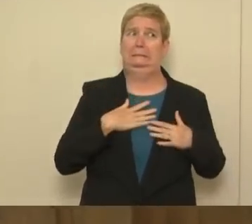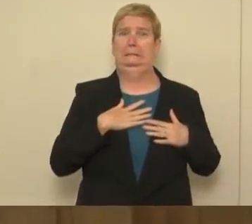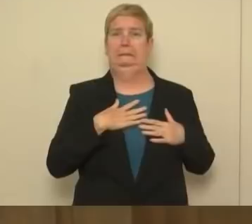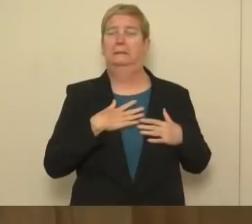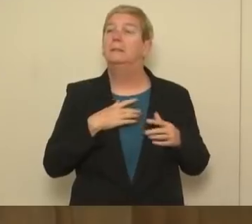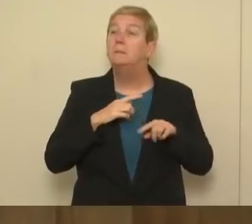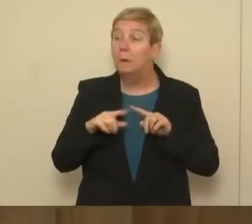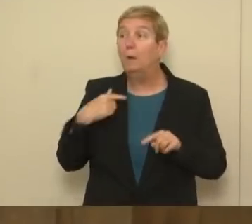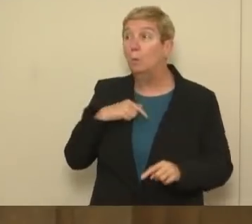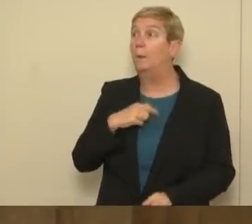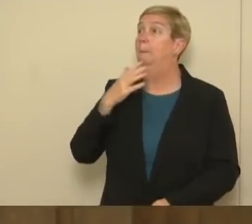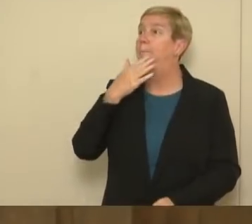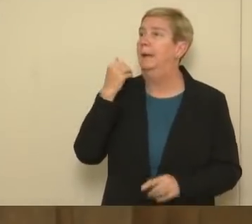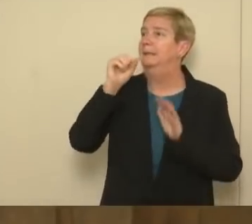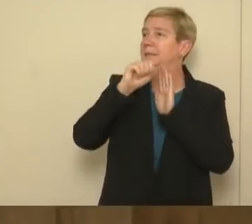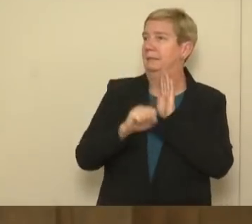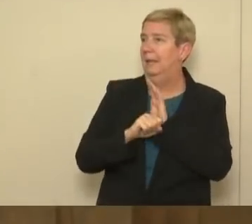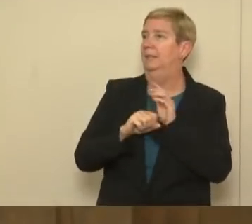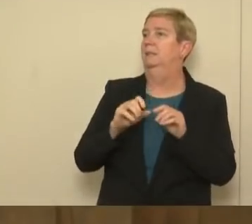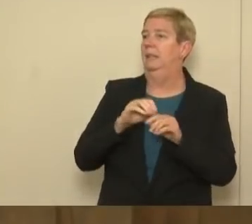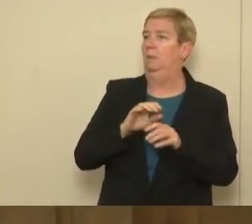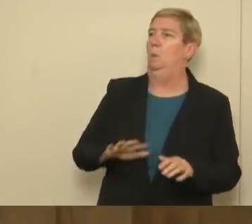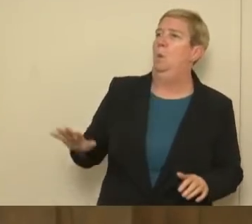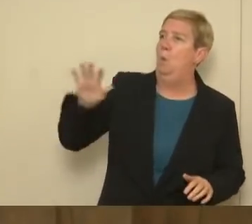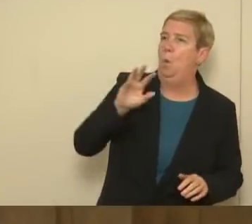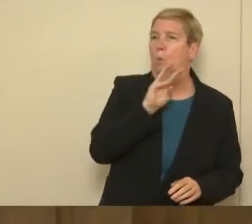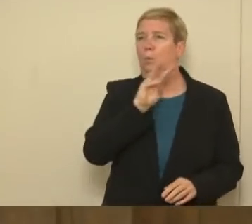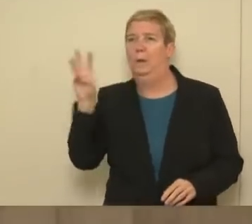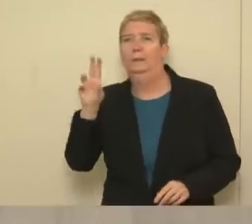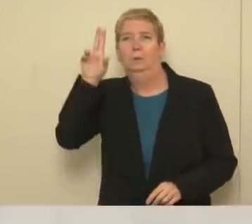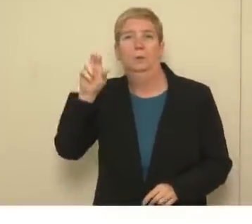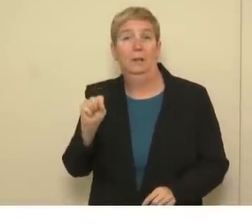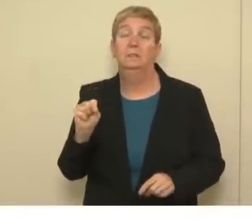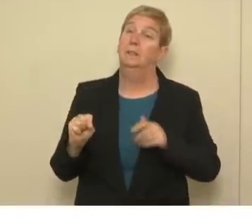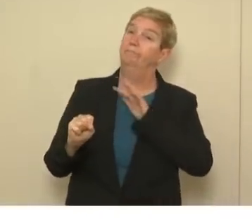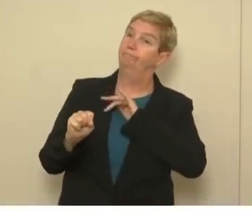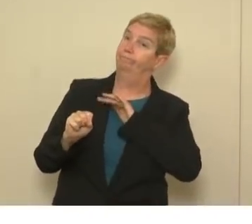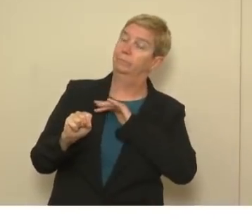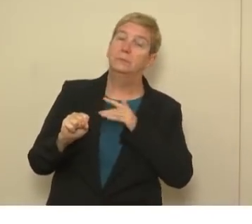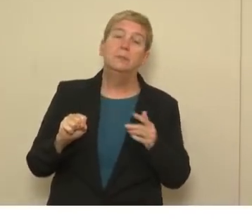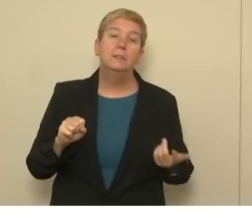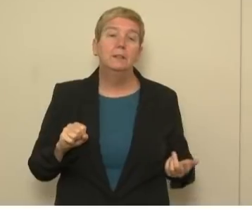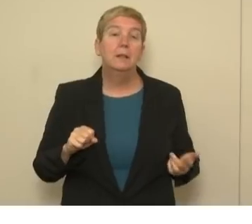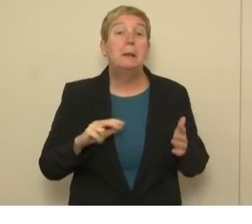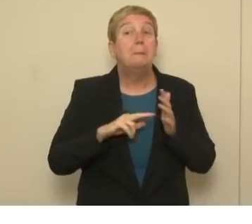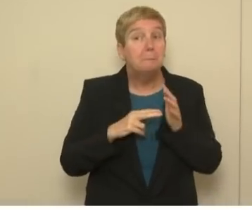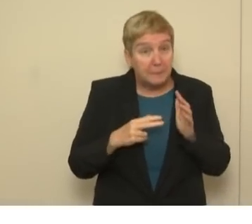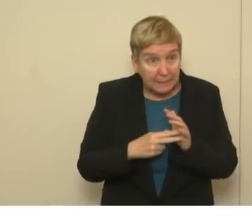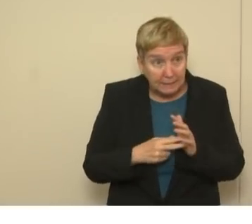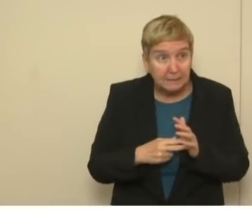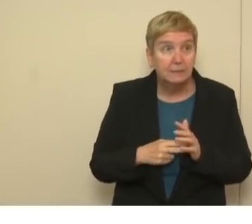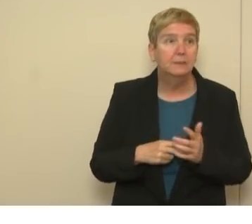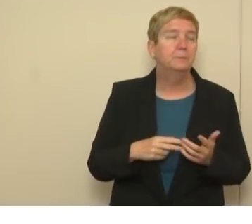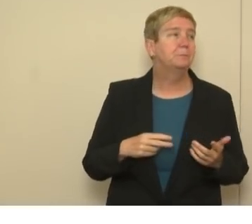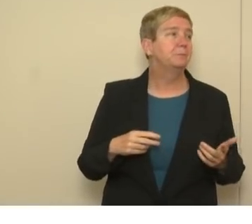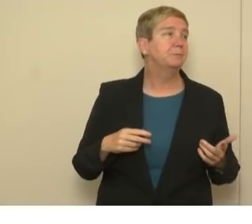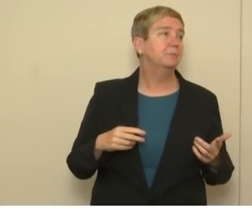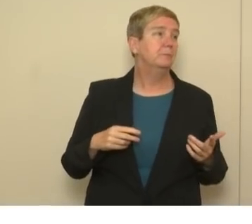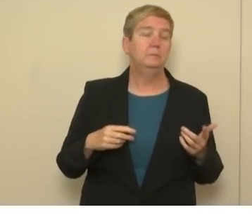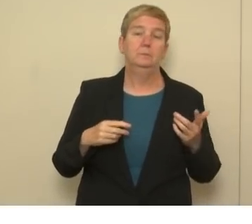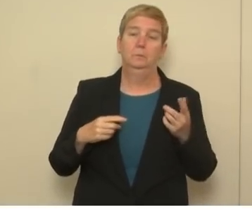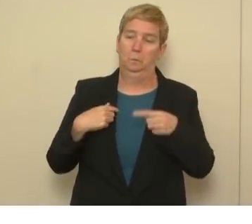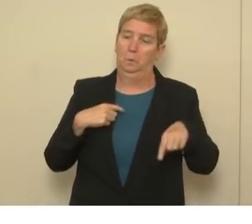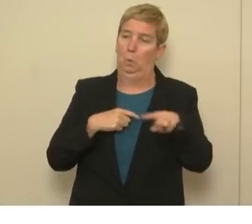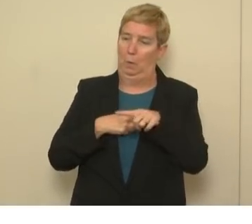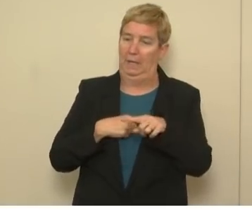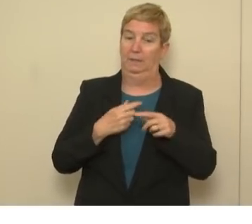West. That's what the statistics show. And so we have room, actually, with our